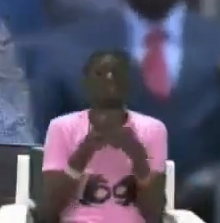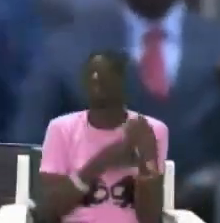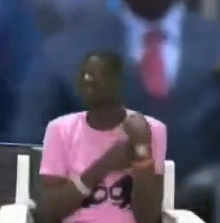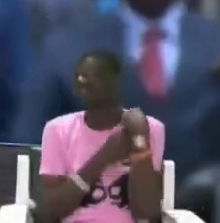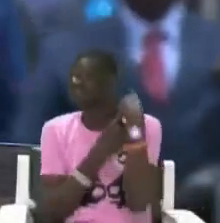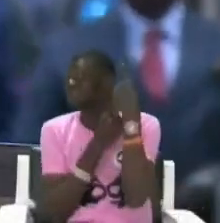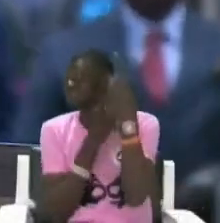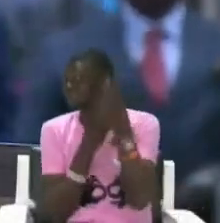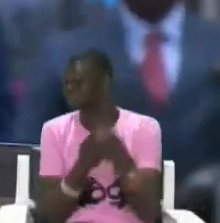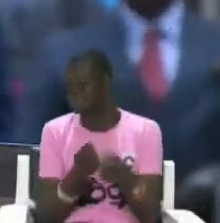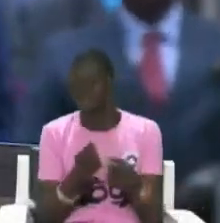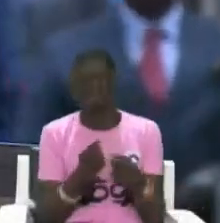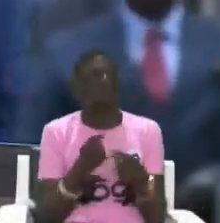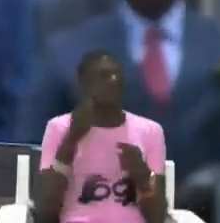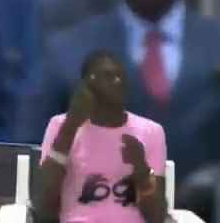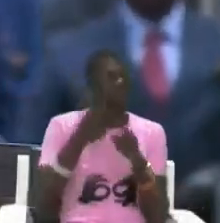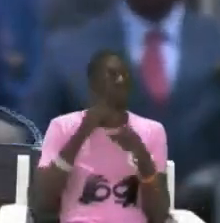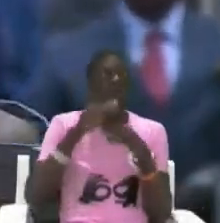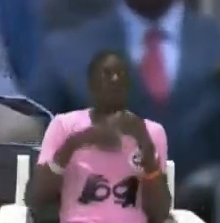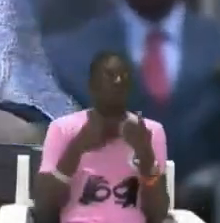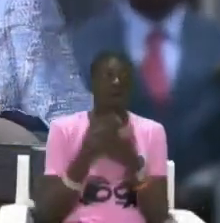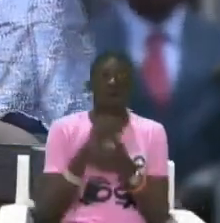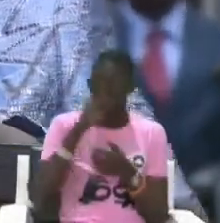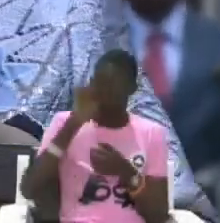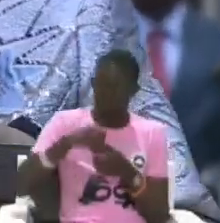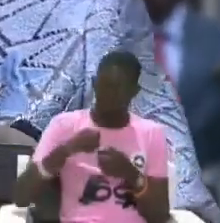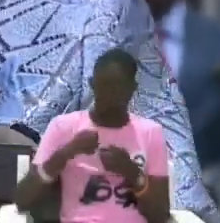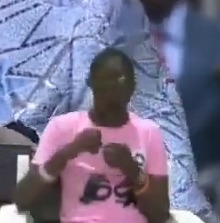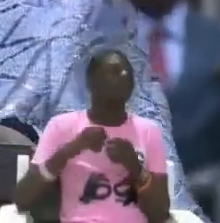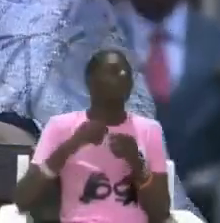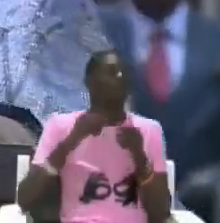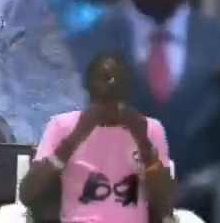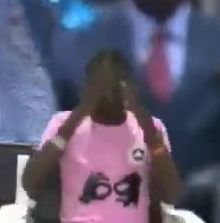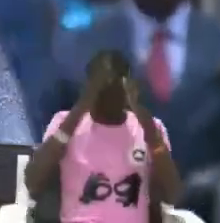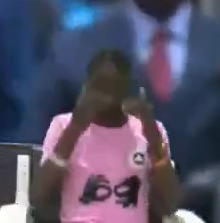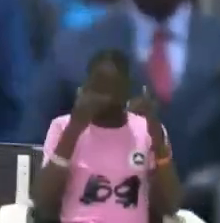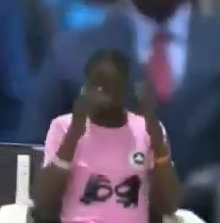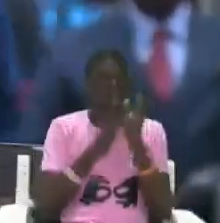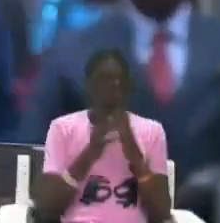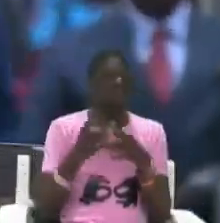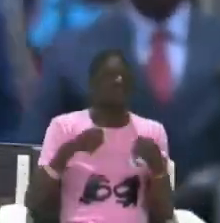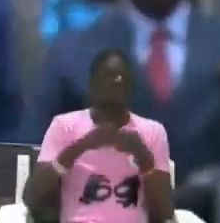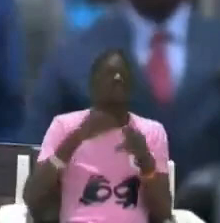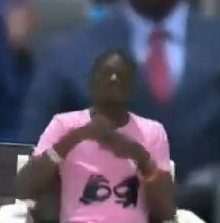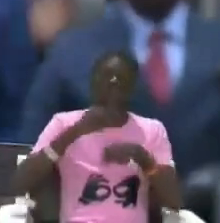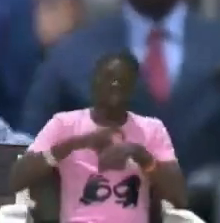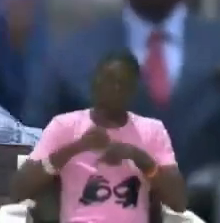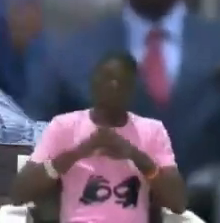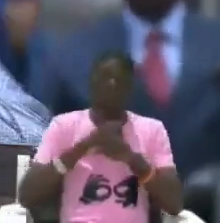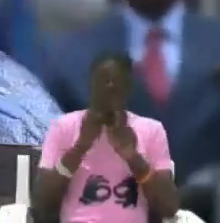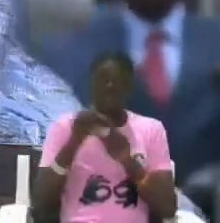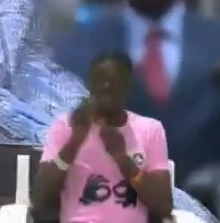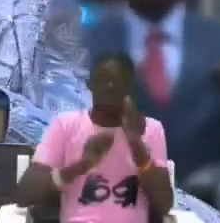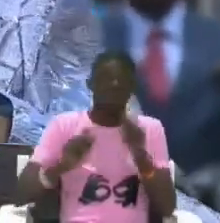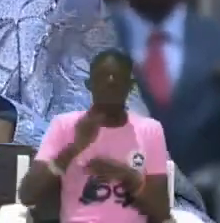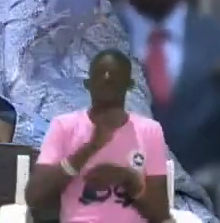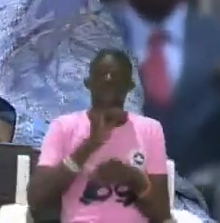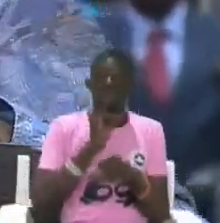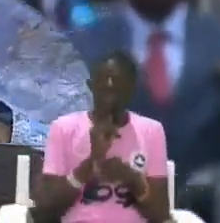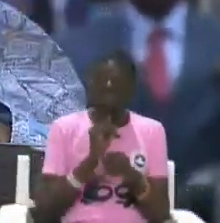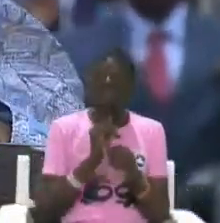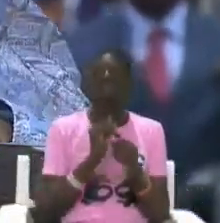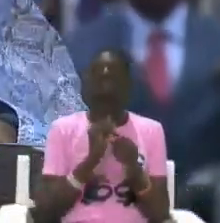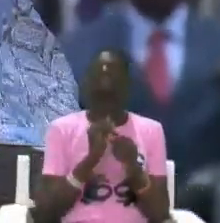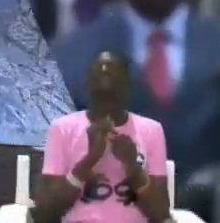been protecting us from every evil. Oh, Maraba Shantalea. Even in this season when everybody is crying,